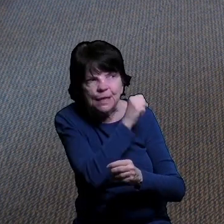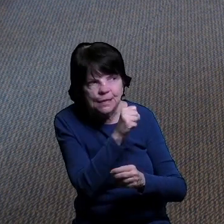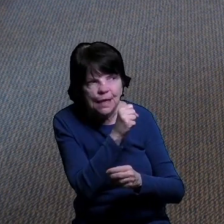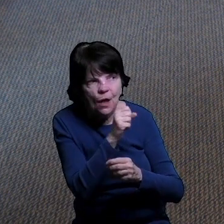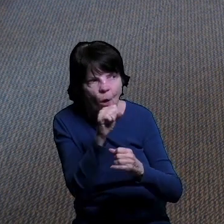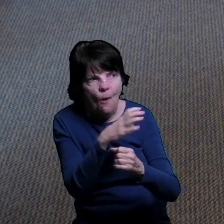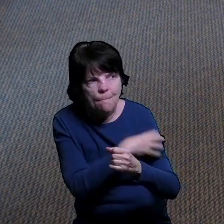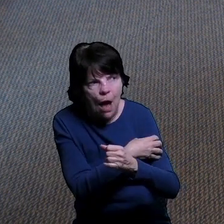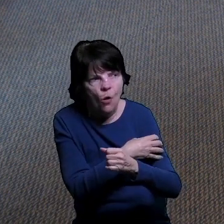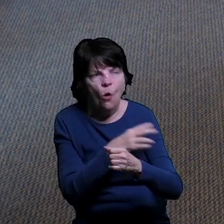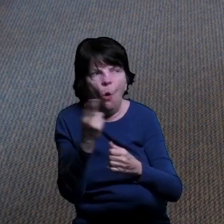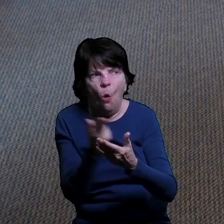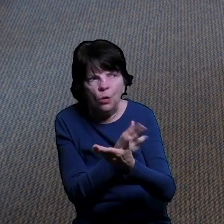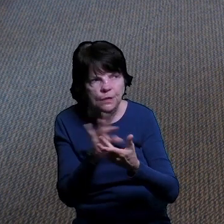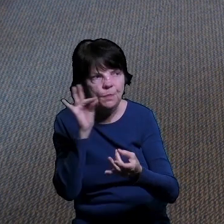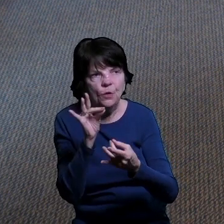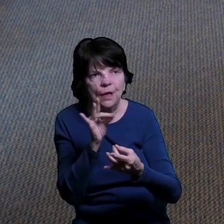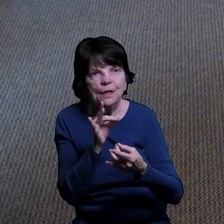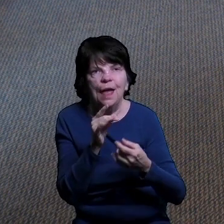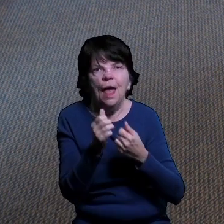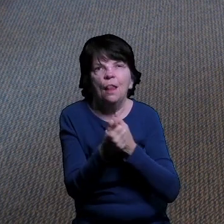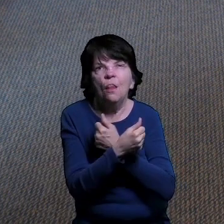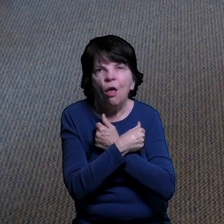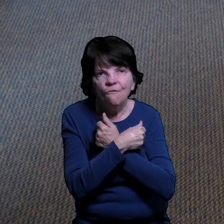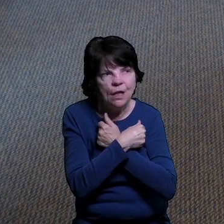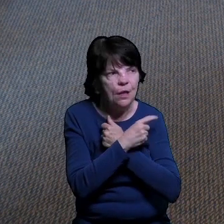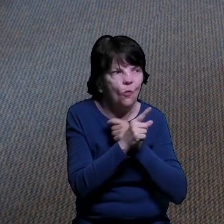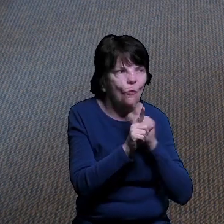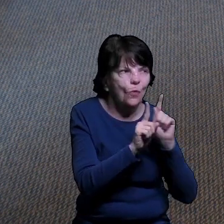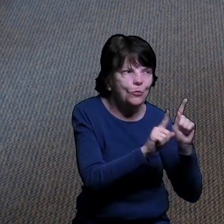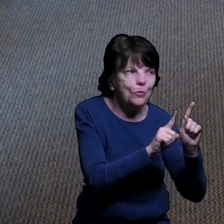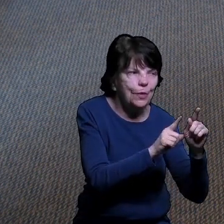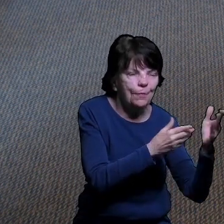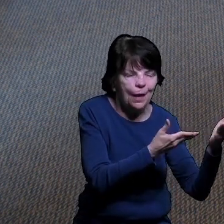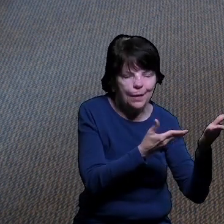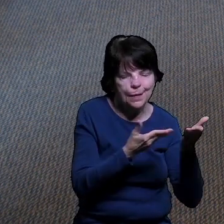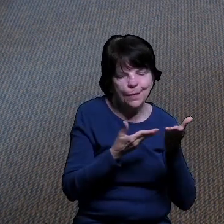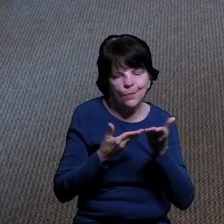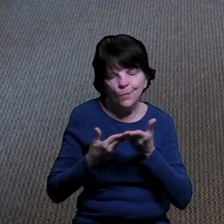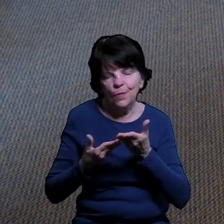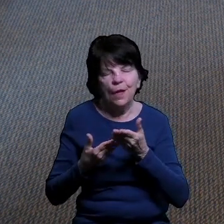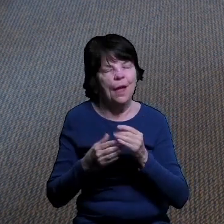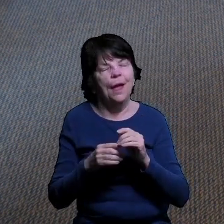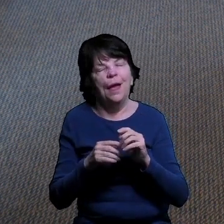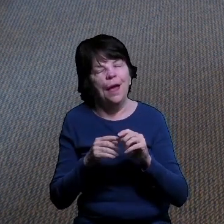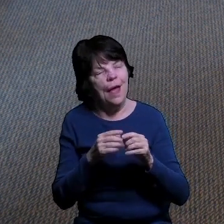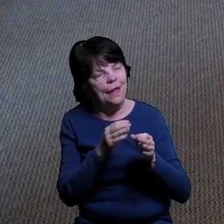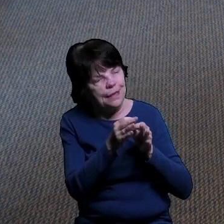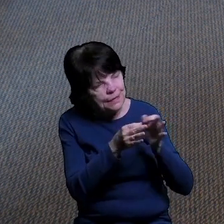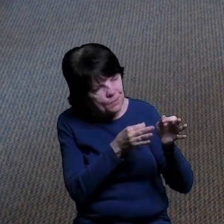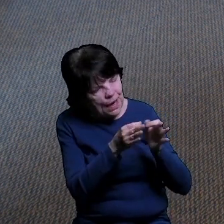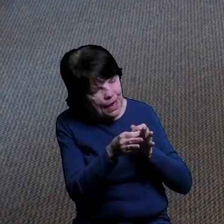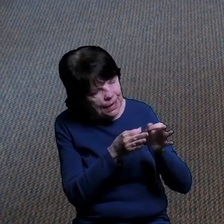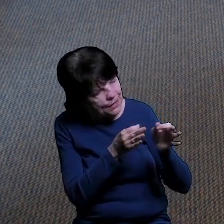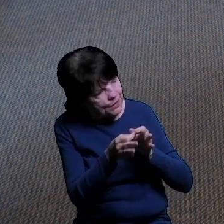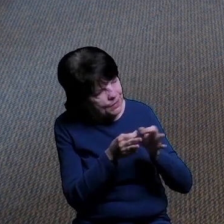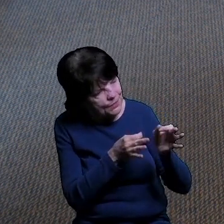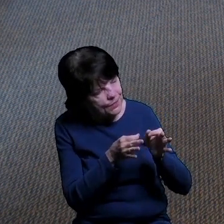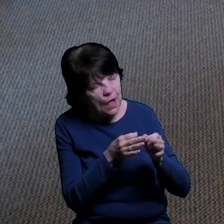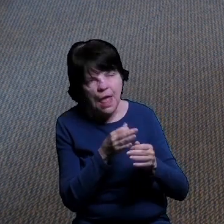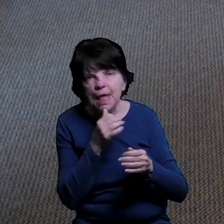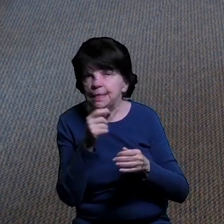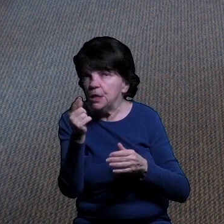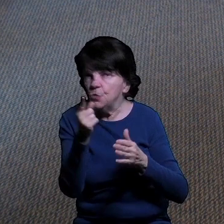they lovingly took him aside. They explained the fullness of the gospel to him. They didn't rebuke him